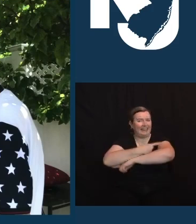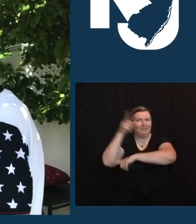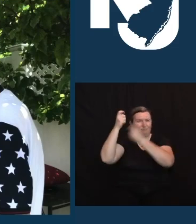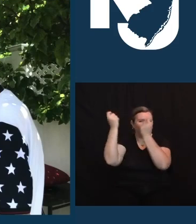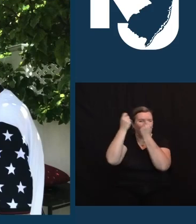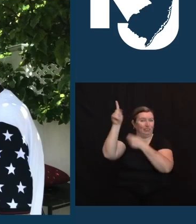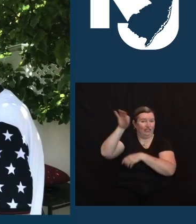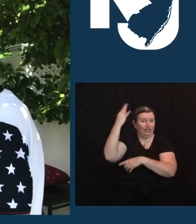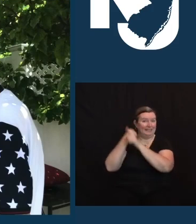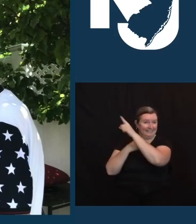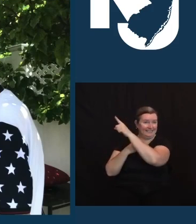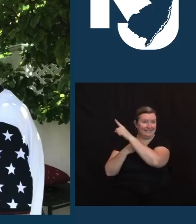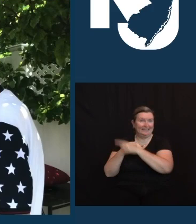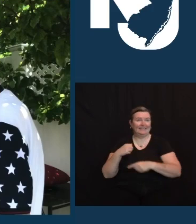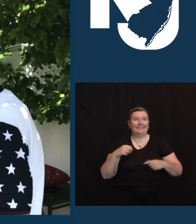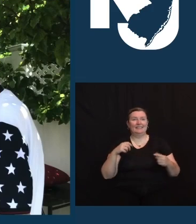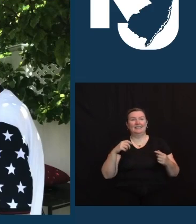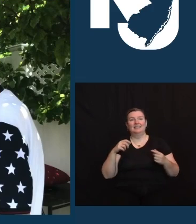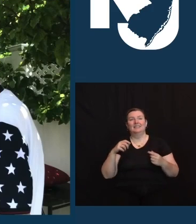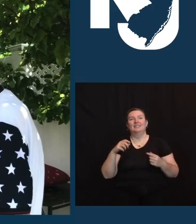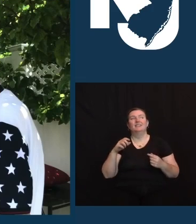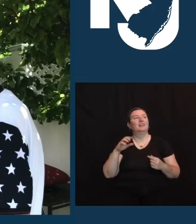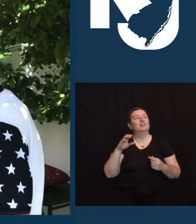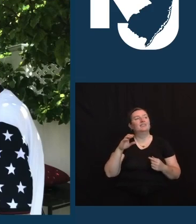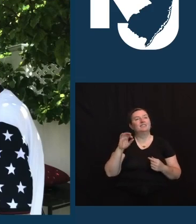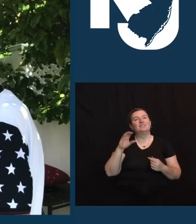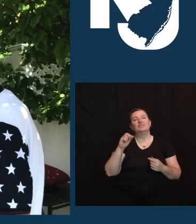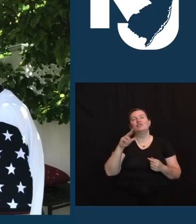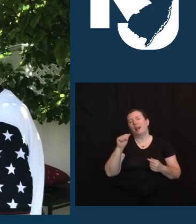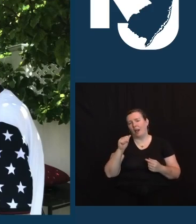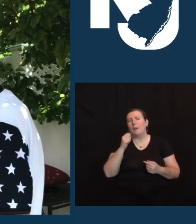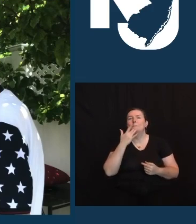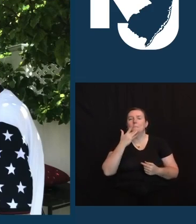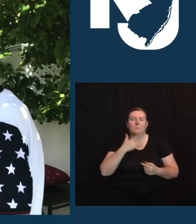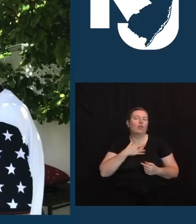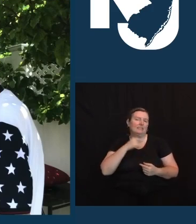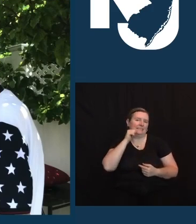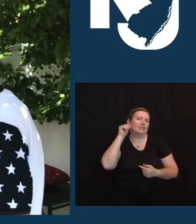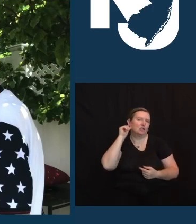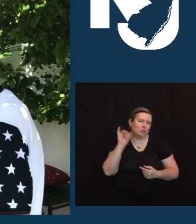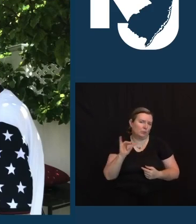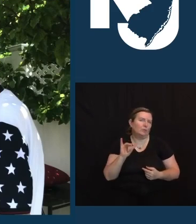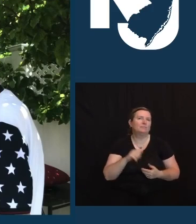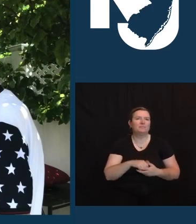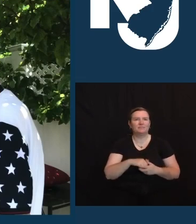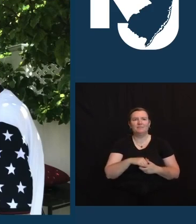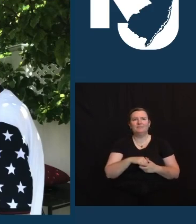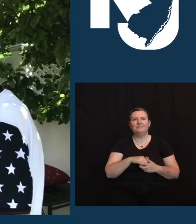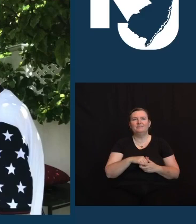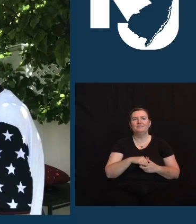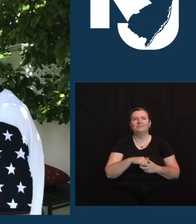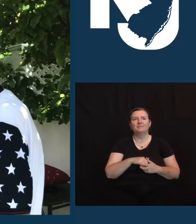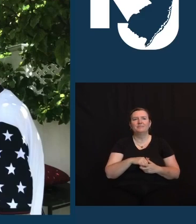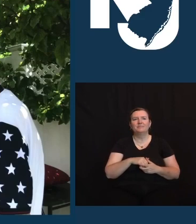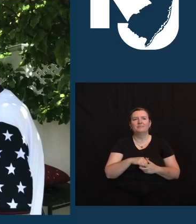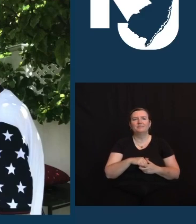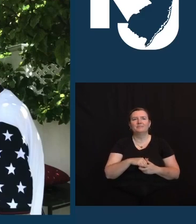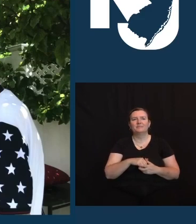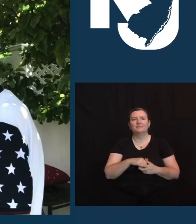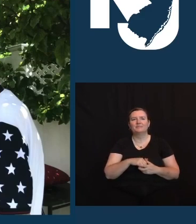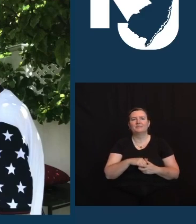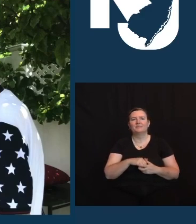Oliver. Pastor Ronald Slaughter, by the way, also his 45th in Newark. And we're also joined today by Jared Maples, Director